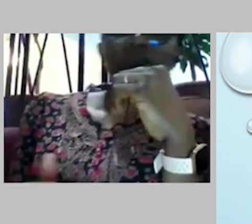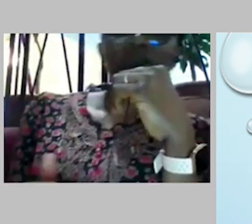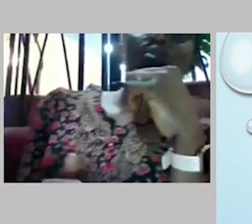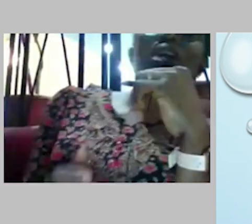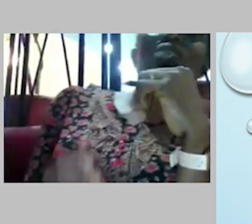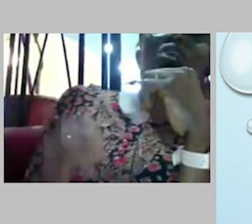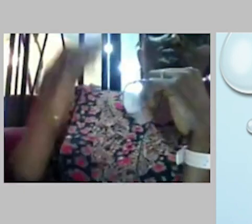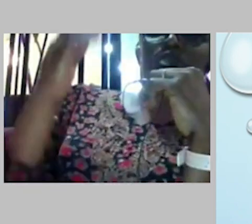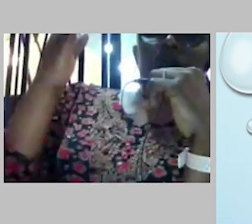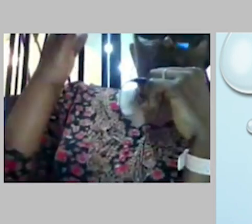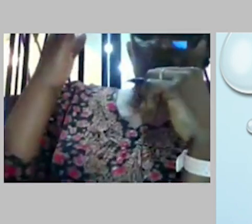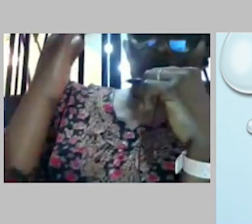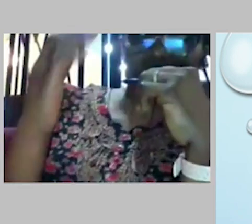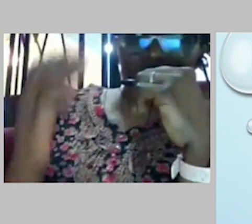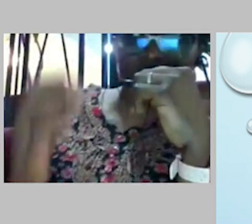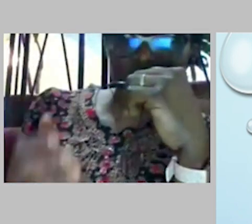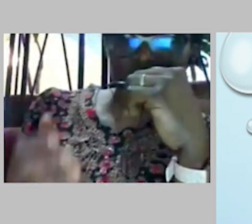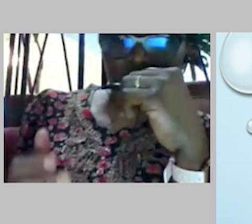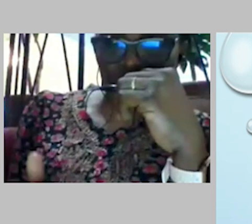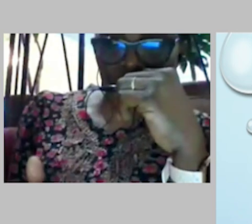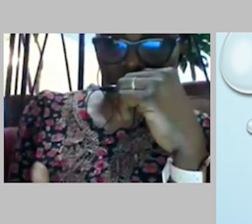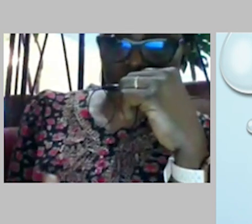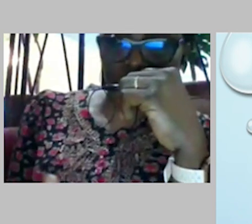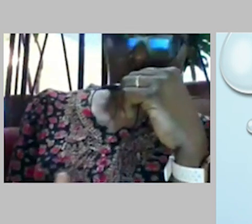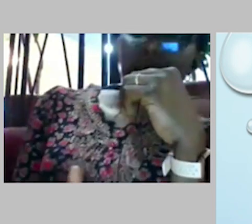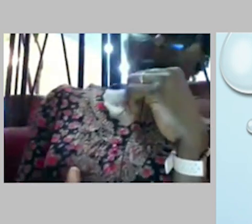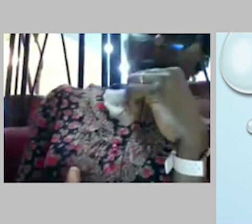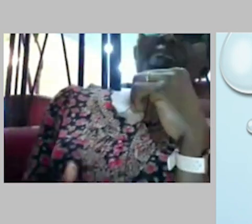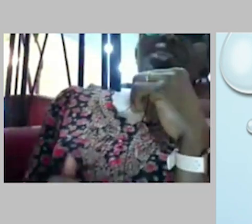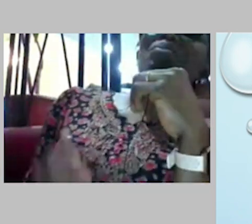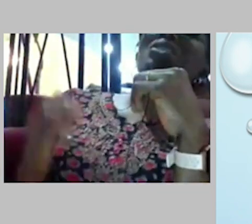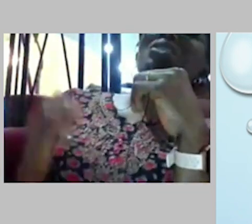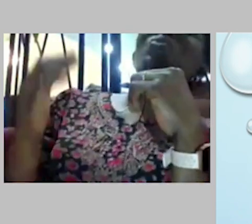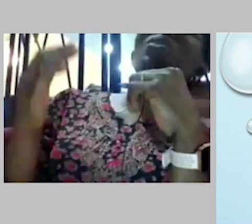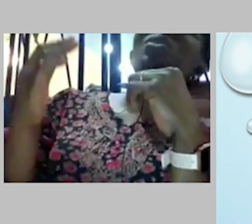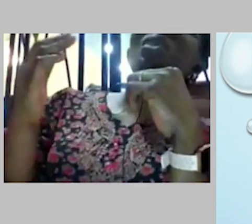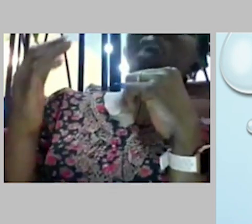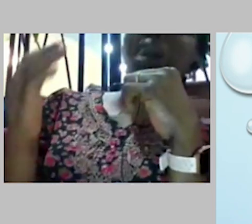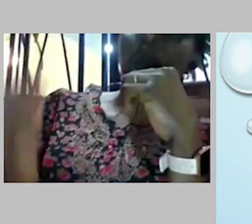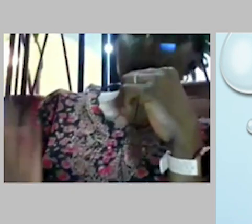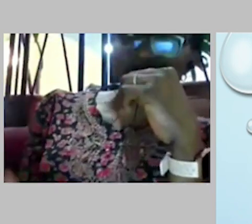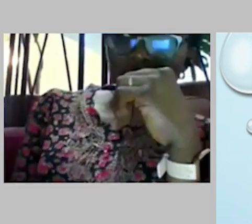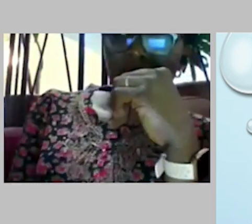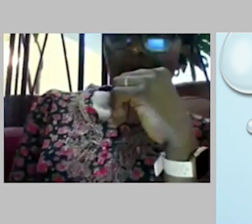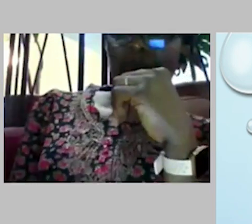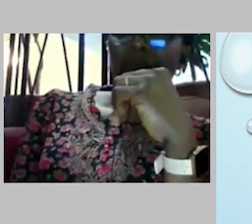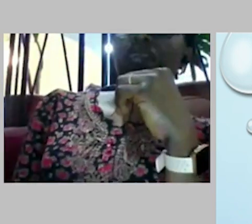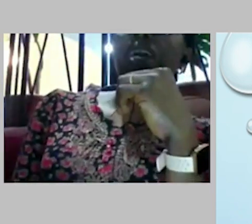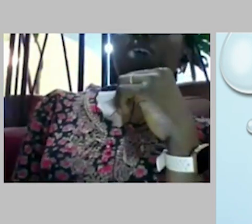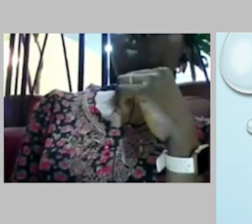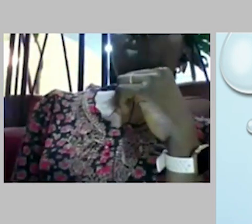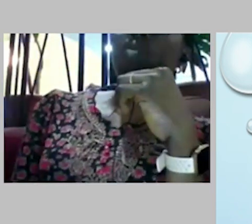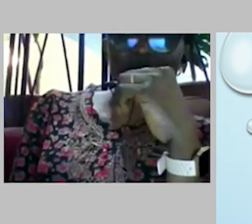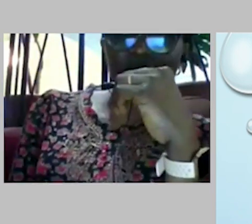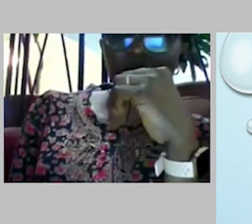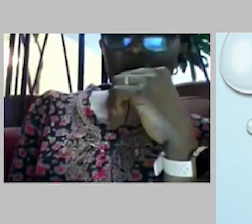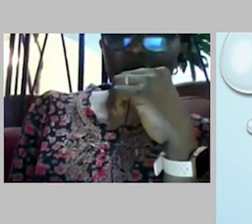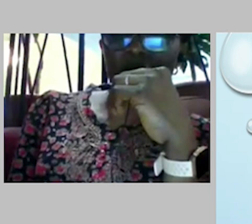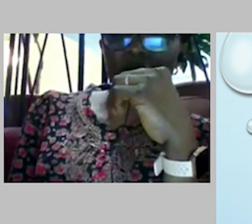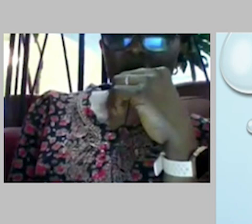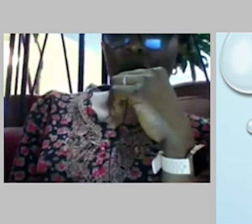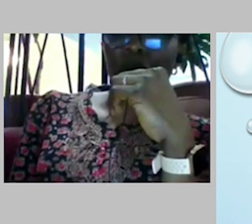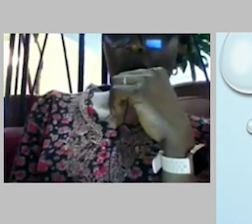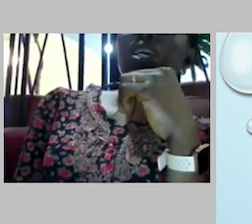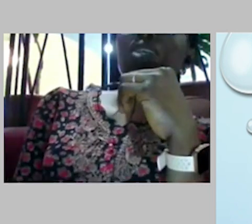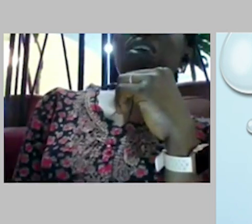You cannot treat a person with disabilities politely, and the person will react in an aggressive form.